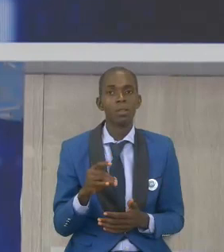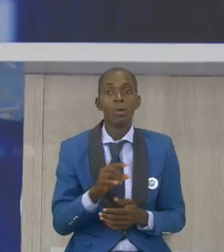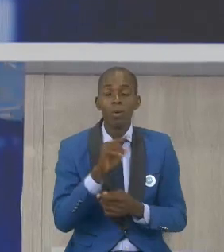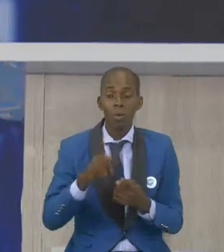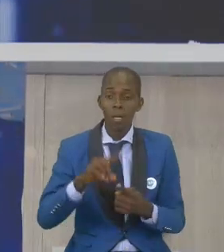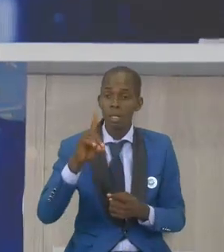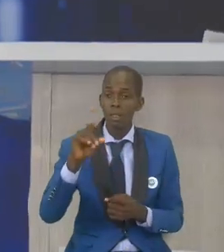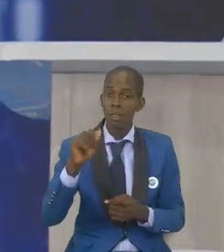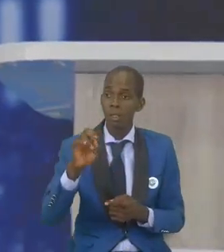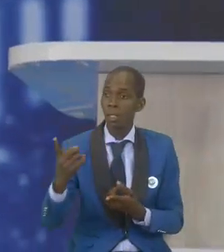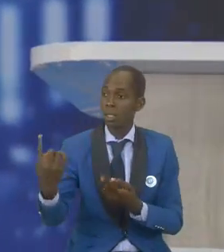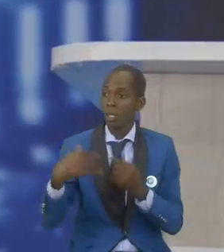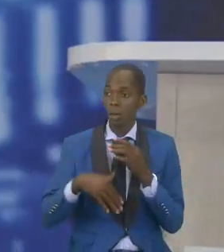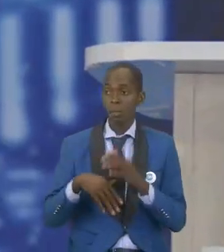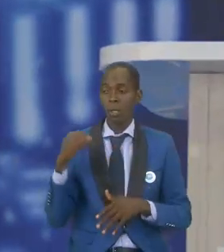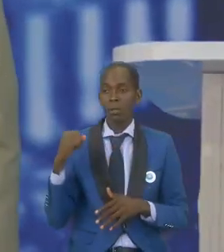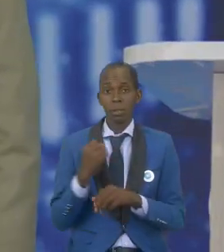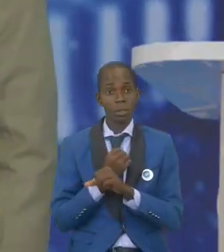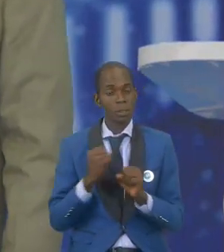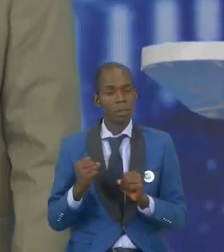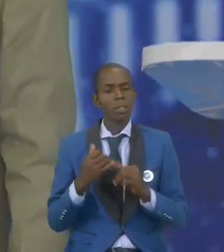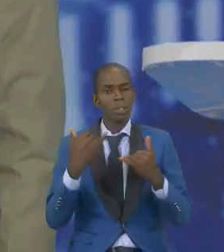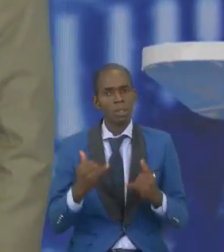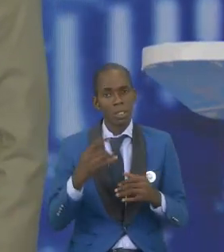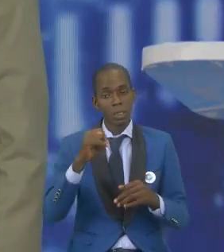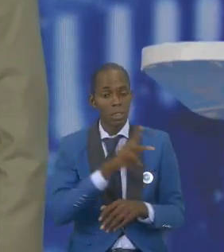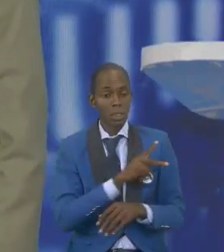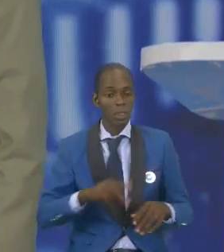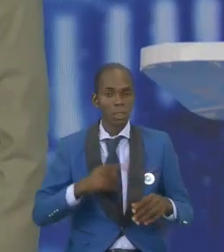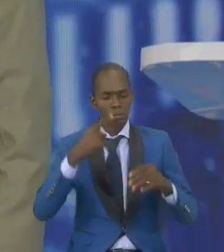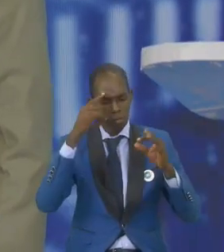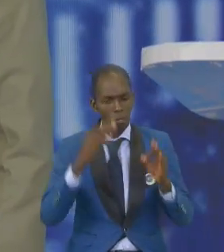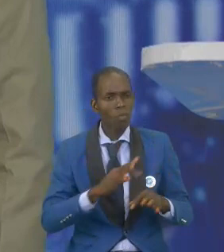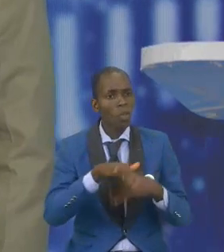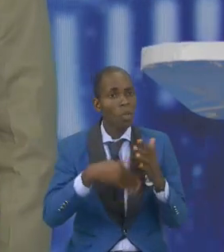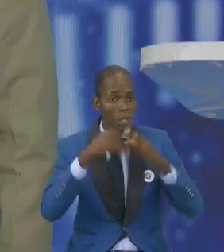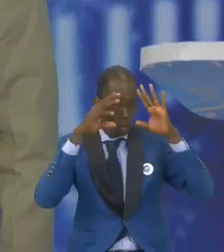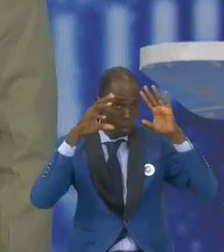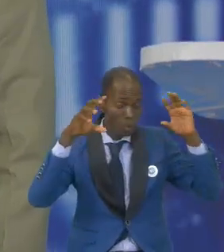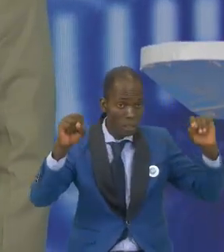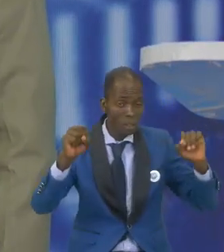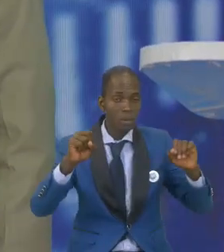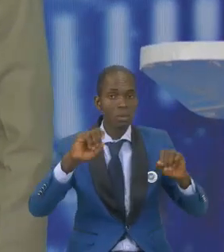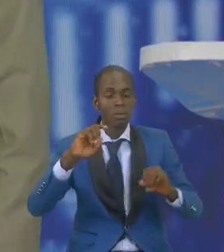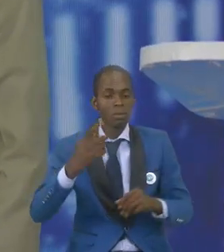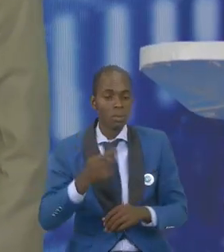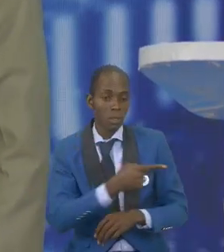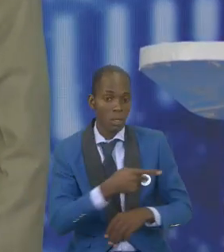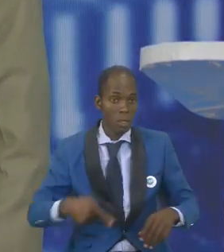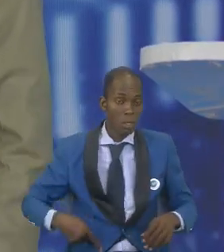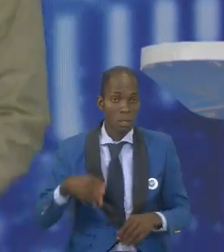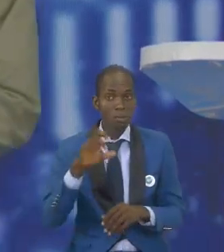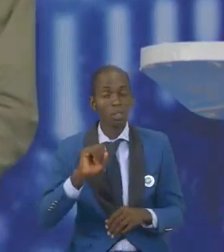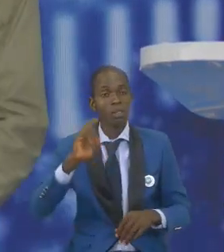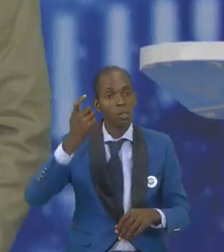king said, all those conspirators, presidents, princes, counselors, conspirators,